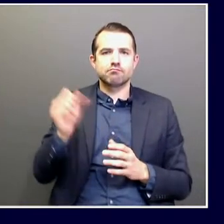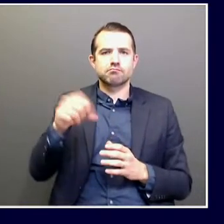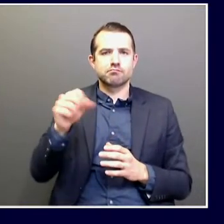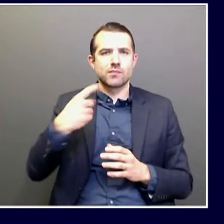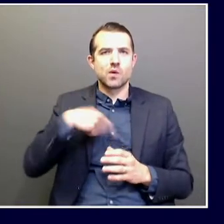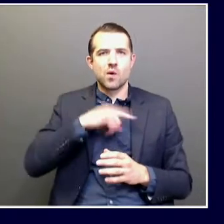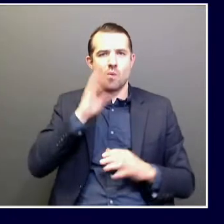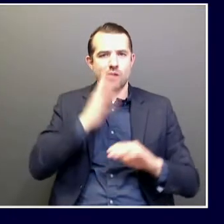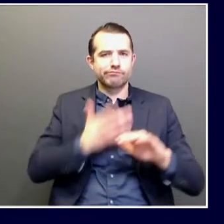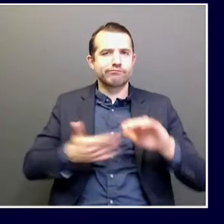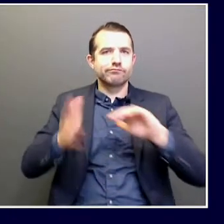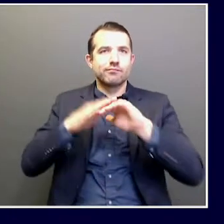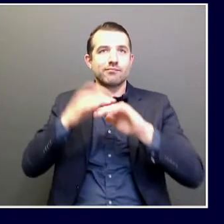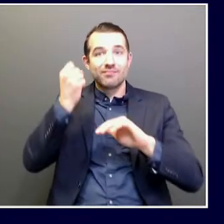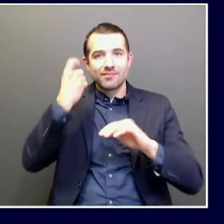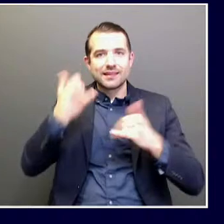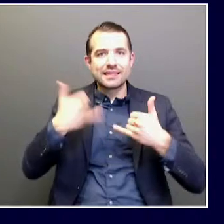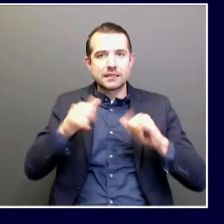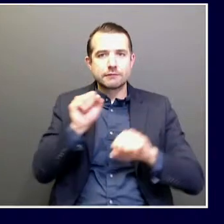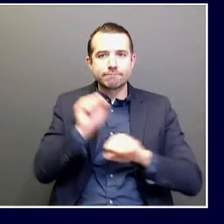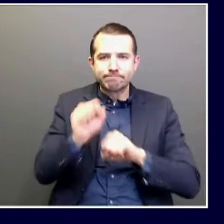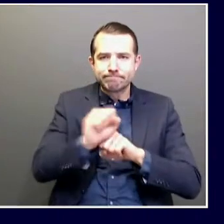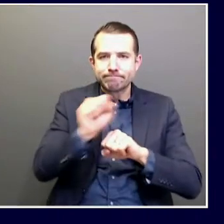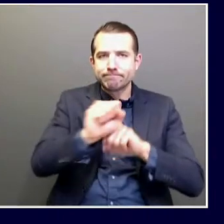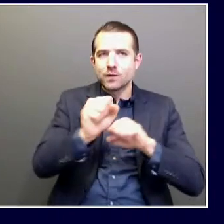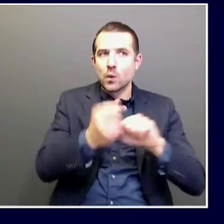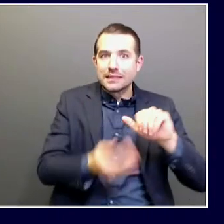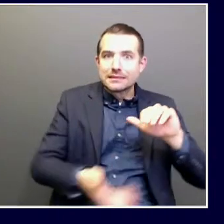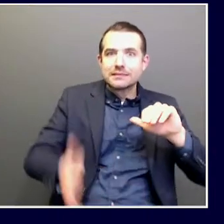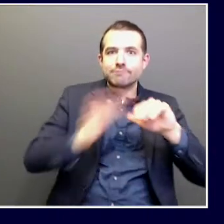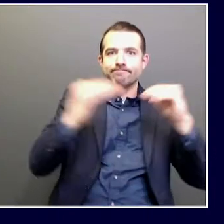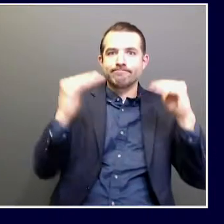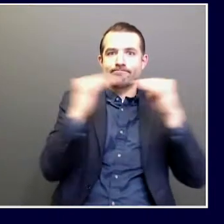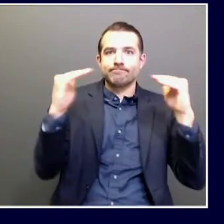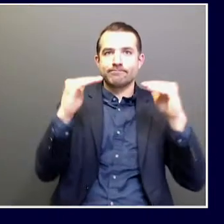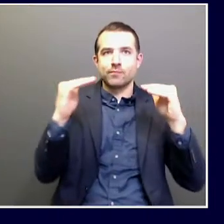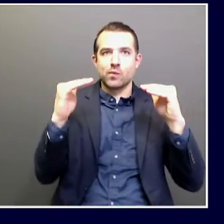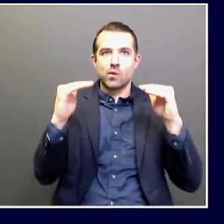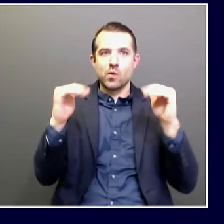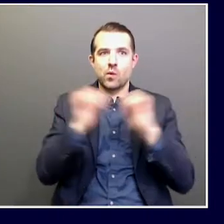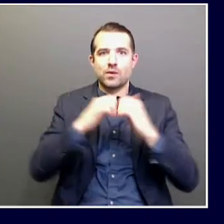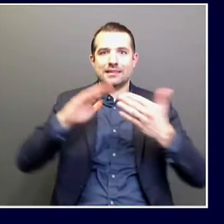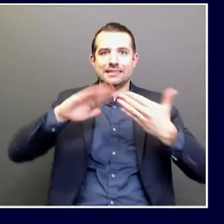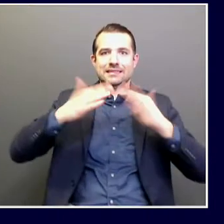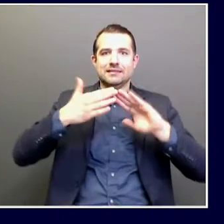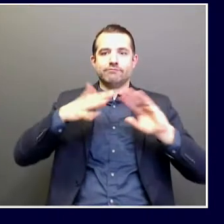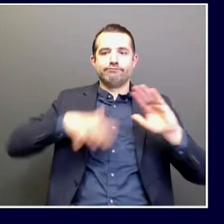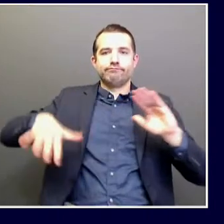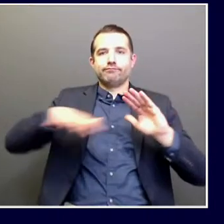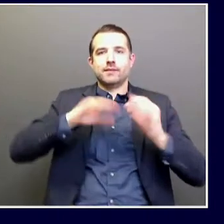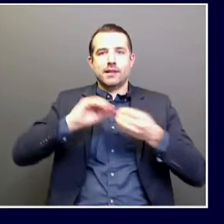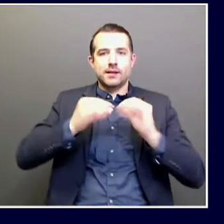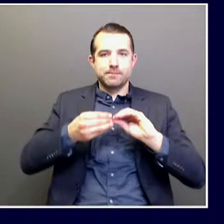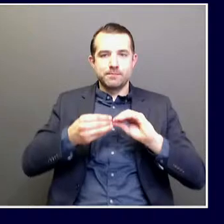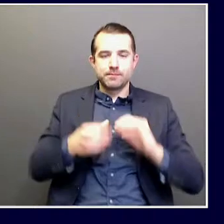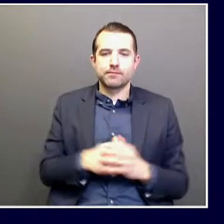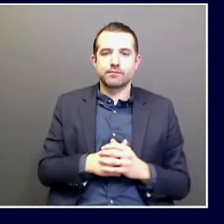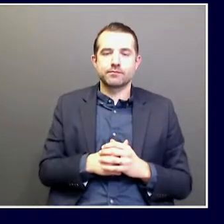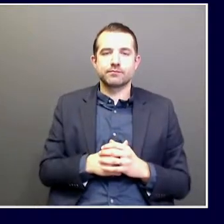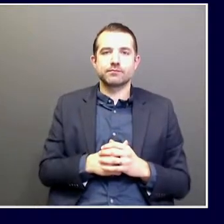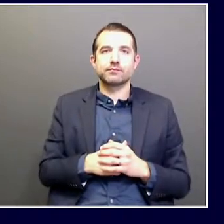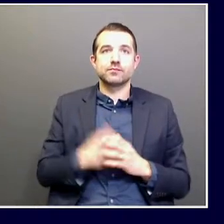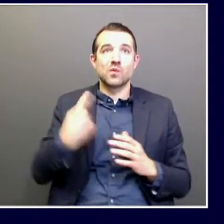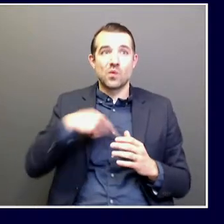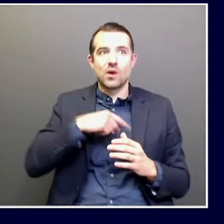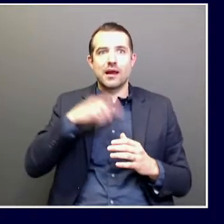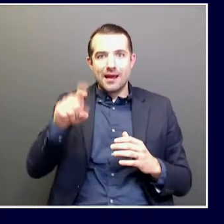to do in rural counties. That's the bottom line. I think we have more work to do on our end to make sure that access is there. We've